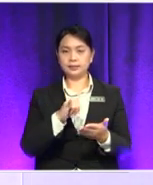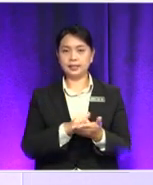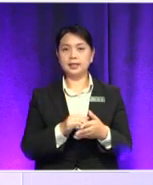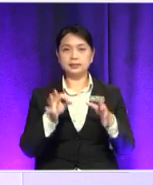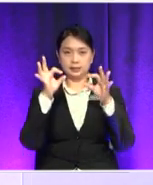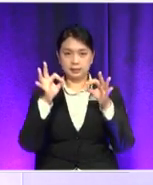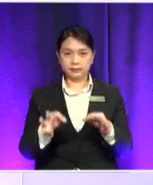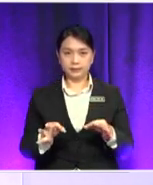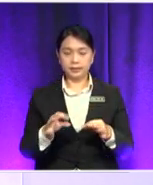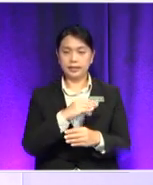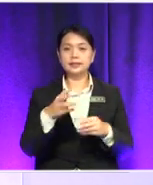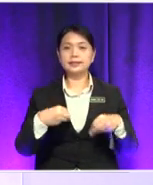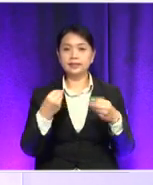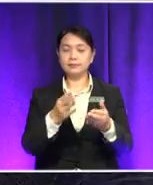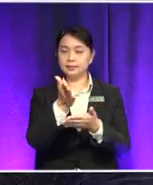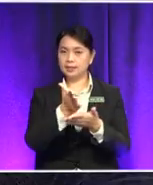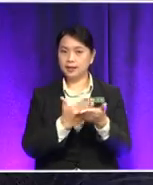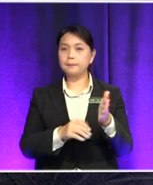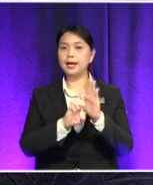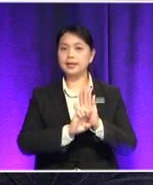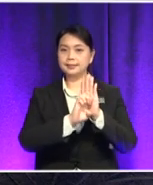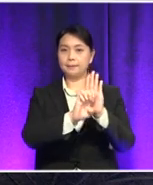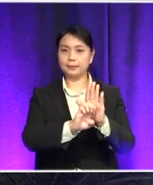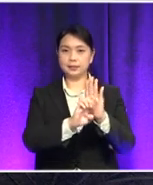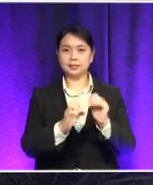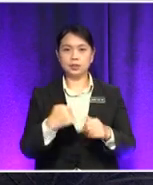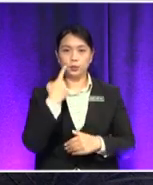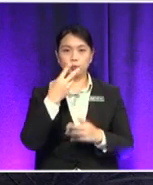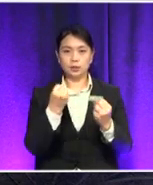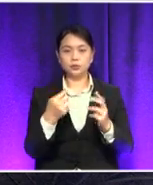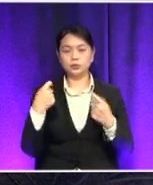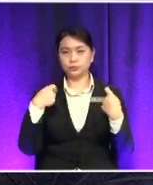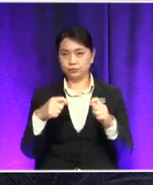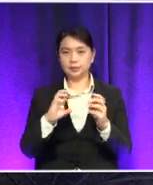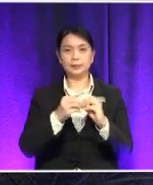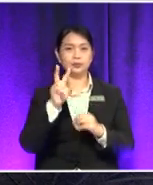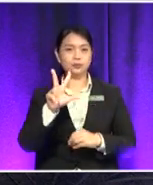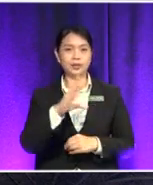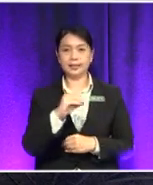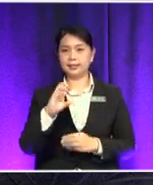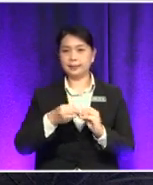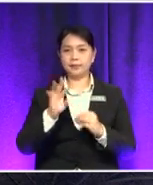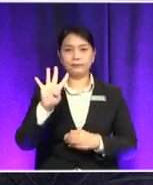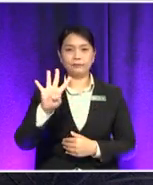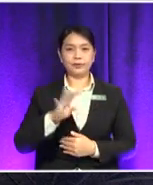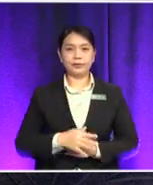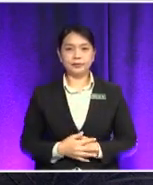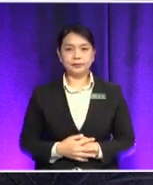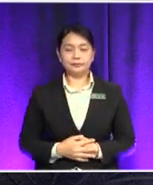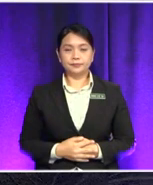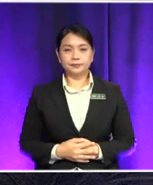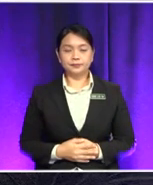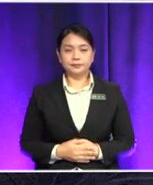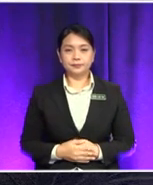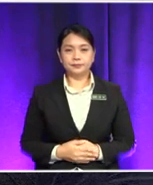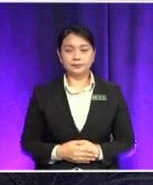give example. Who wants to try number three and number four? Okay, Atia. Okay, Atia.